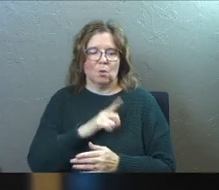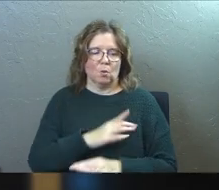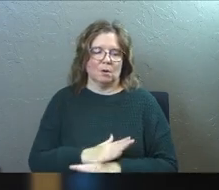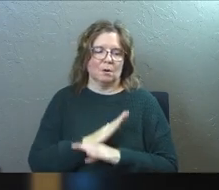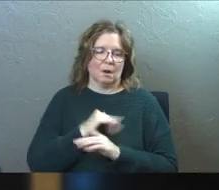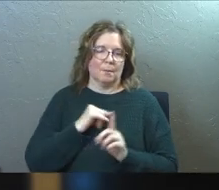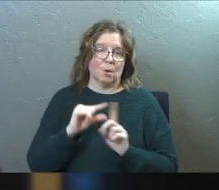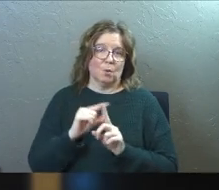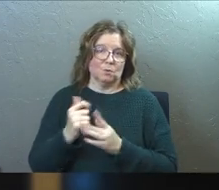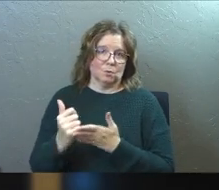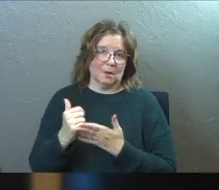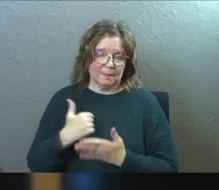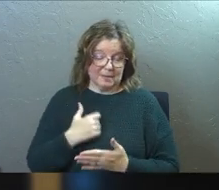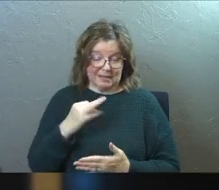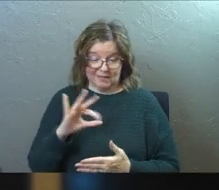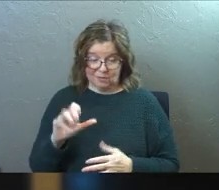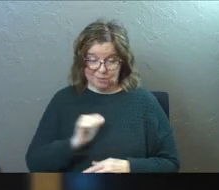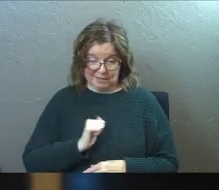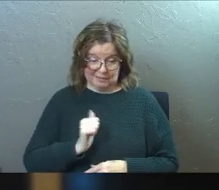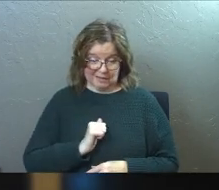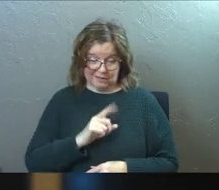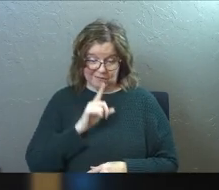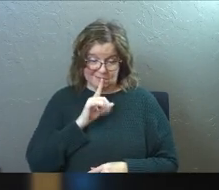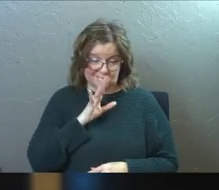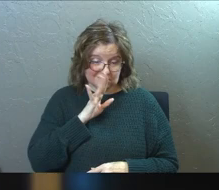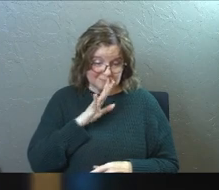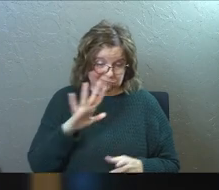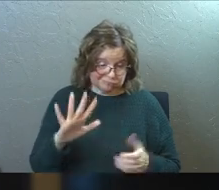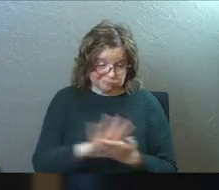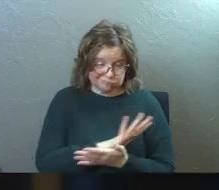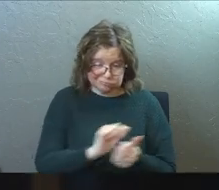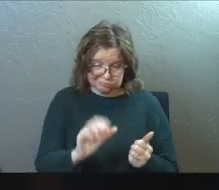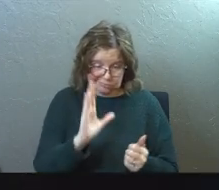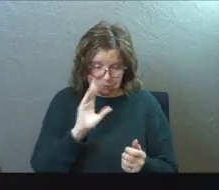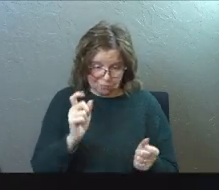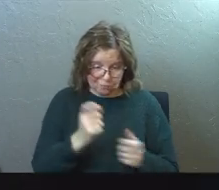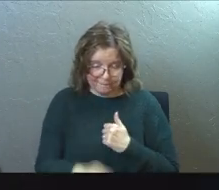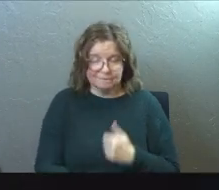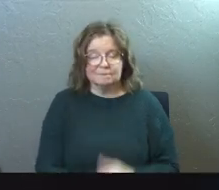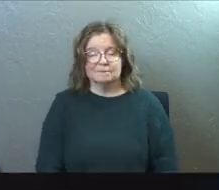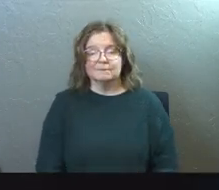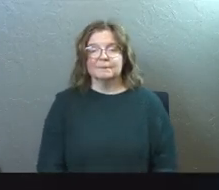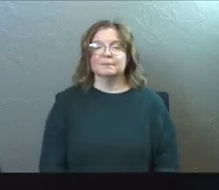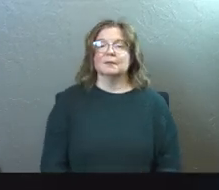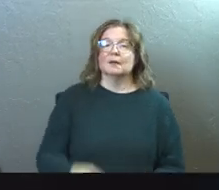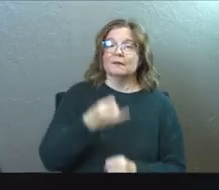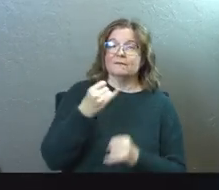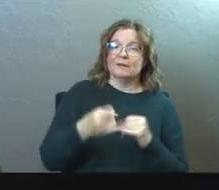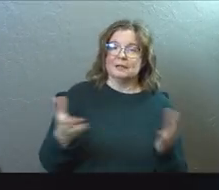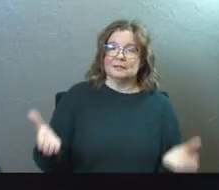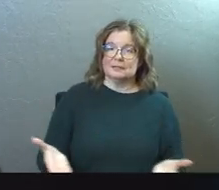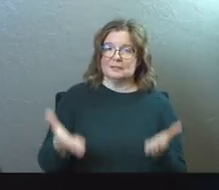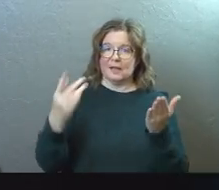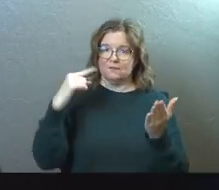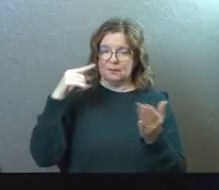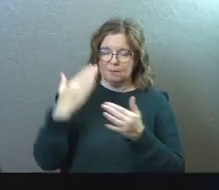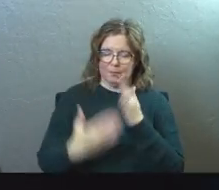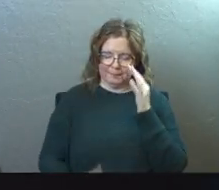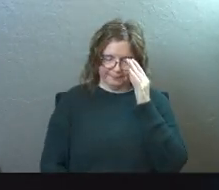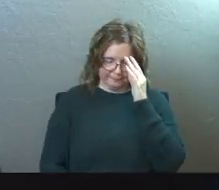words. Be the one who helps me. Because if I do it myself, it's just going to be rough. Amen. Yeah. Final thing, would you guys stand for this?